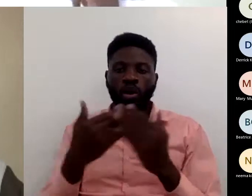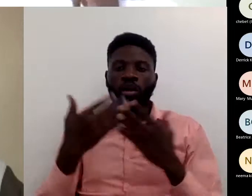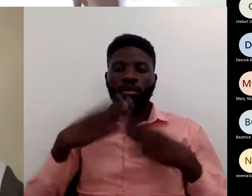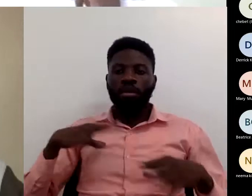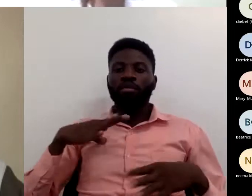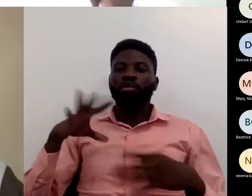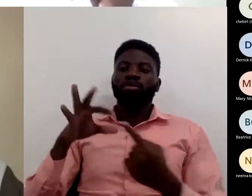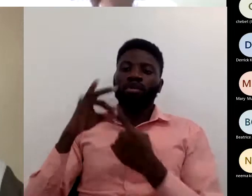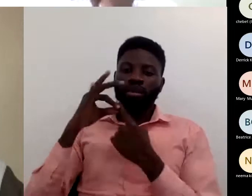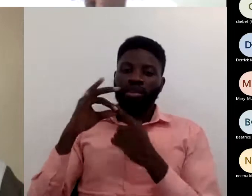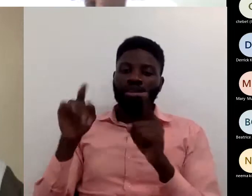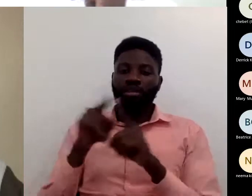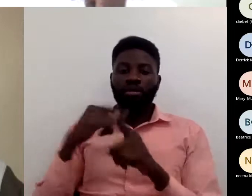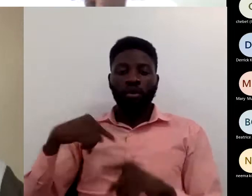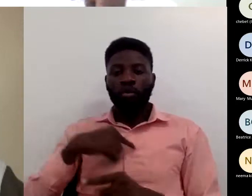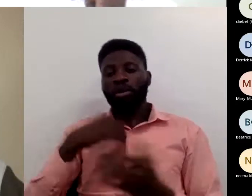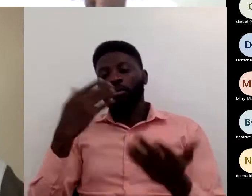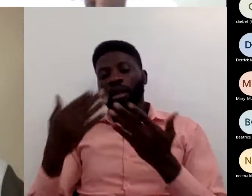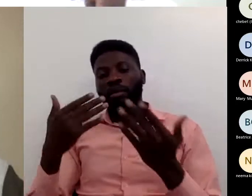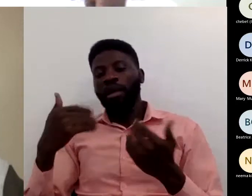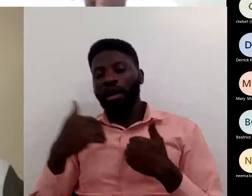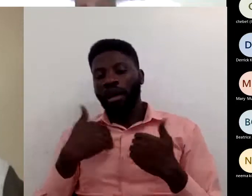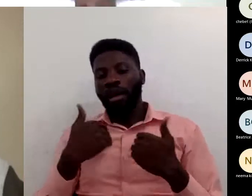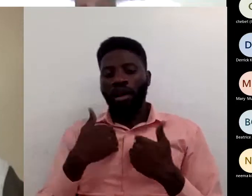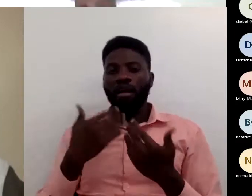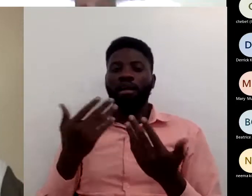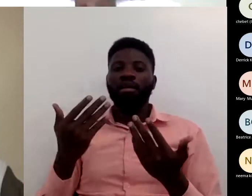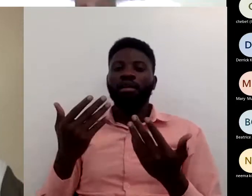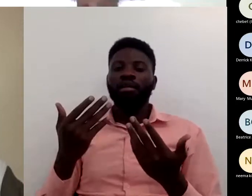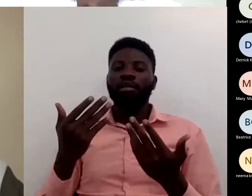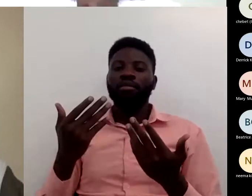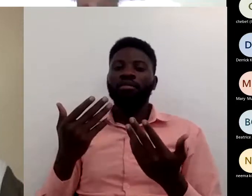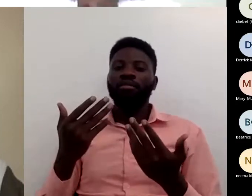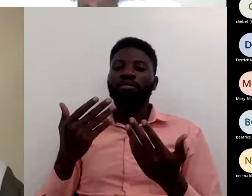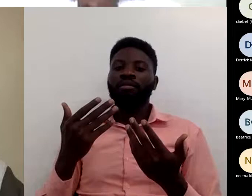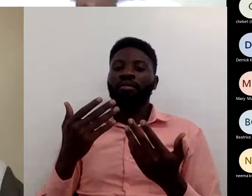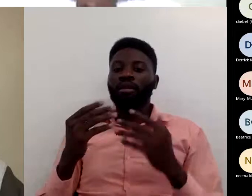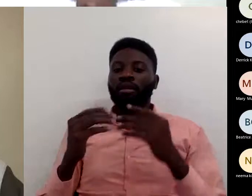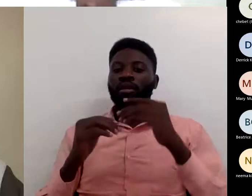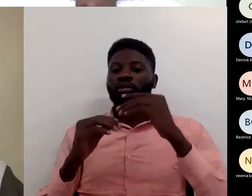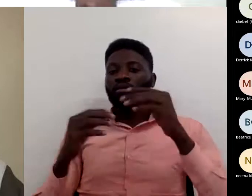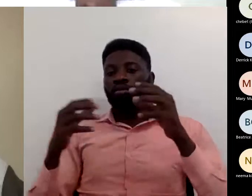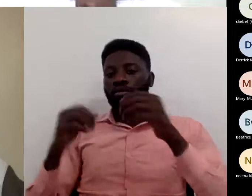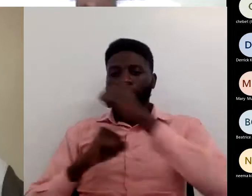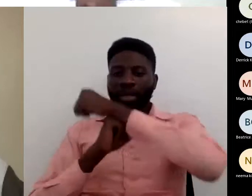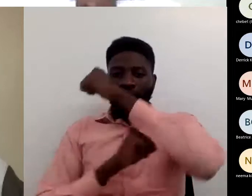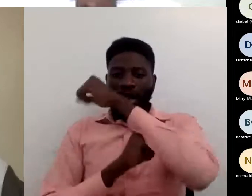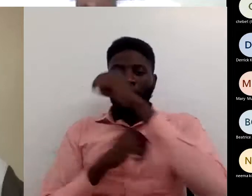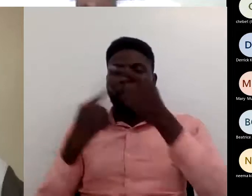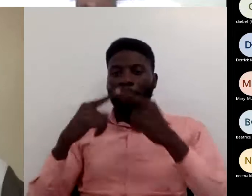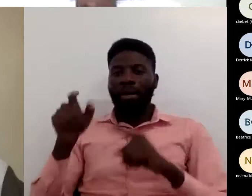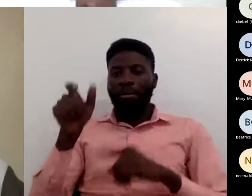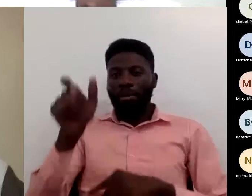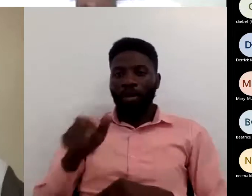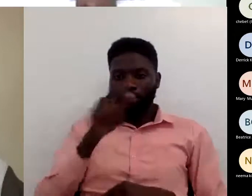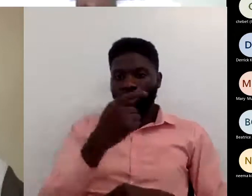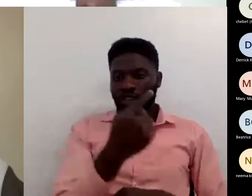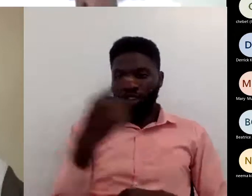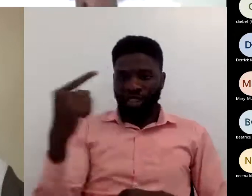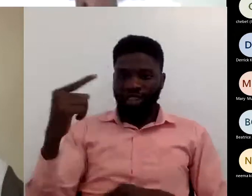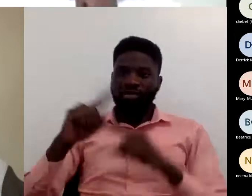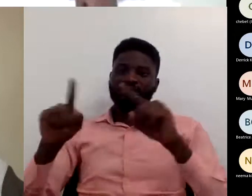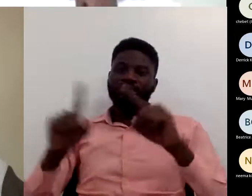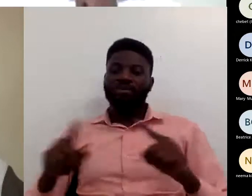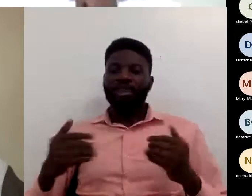we may have pillars, but in a way, you all come in different flavors, and everybody has a space in this world. The question